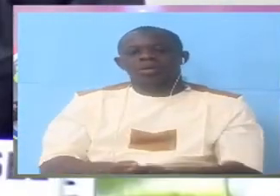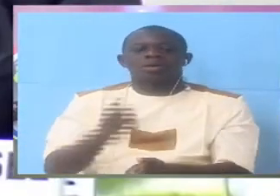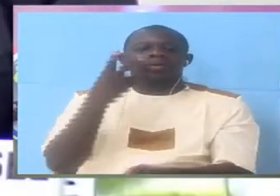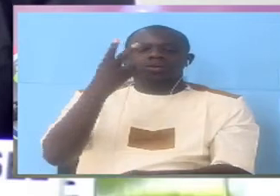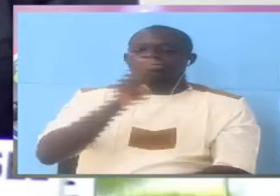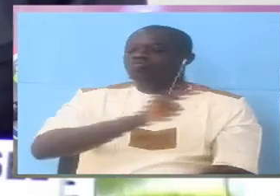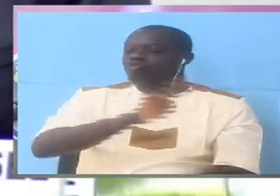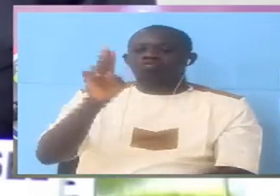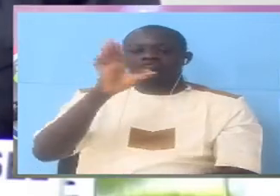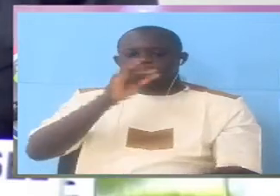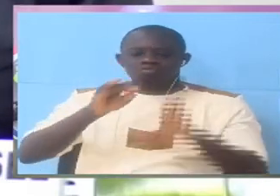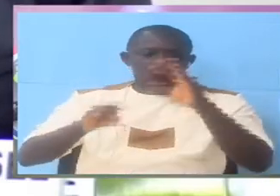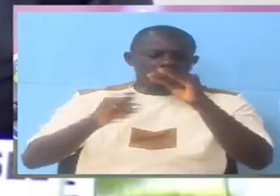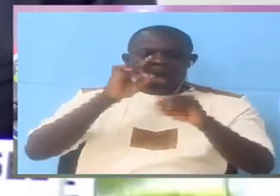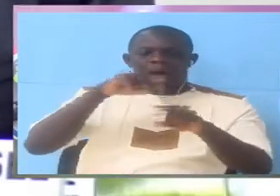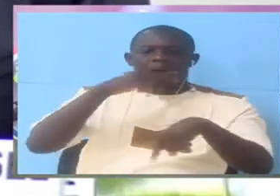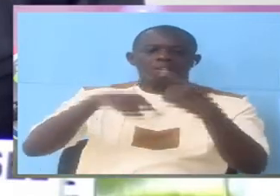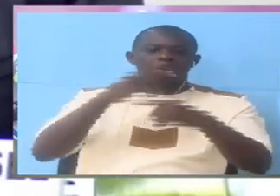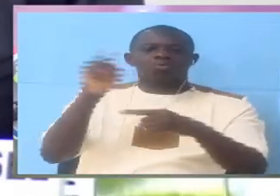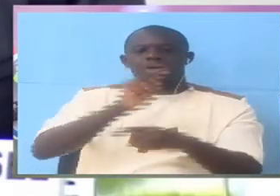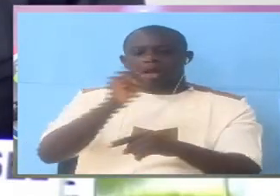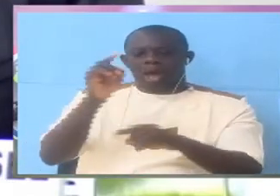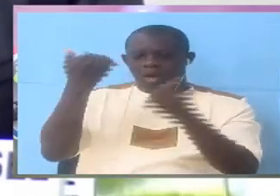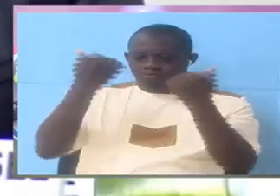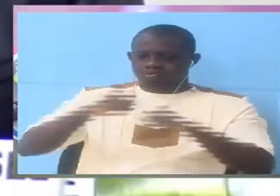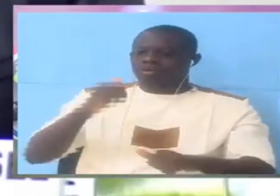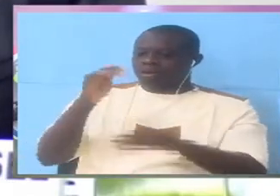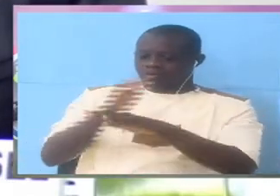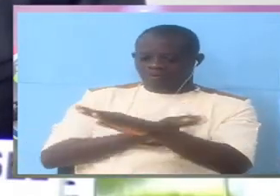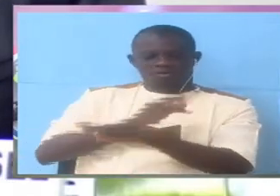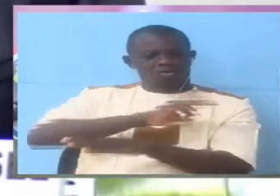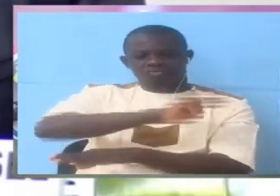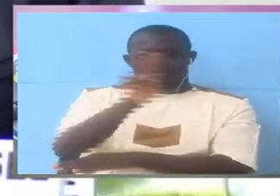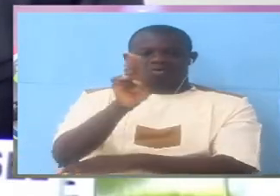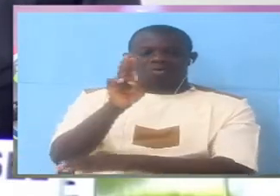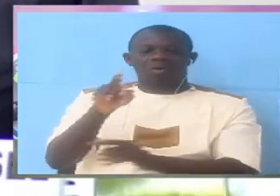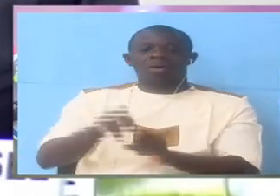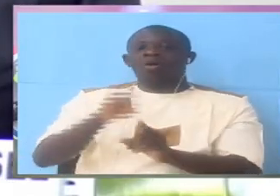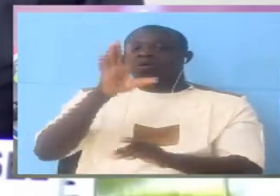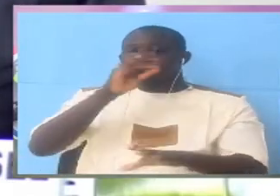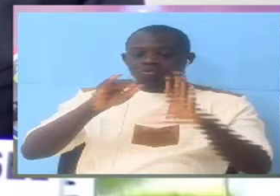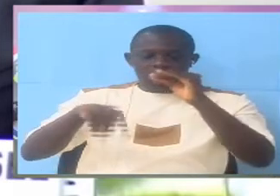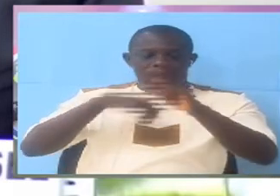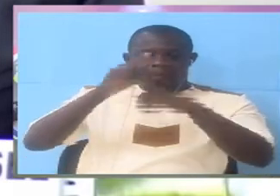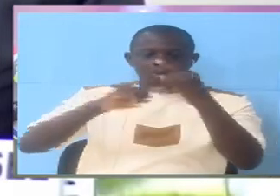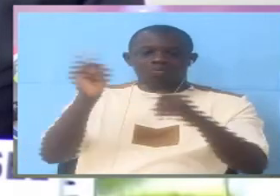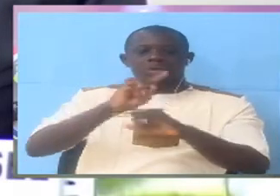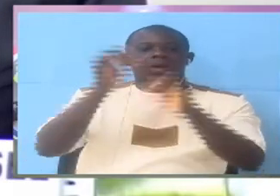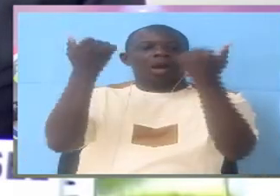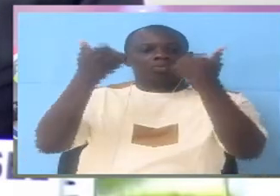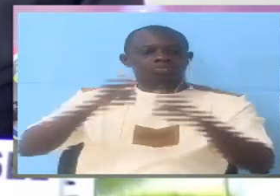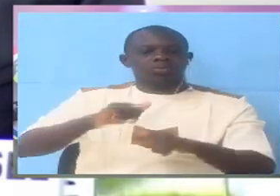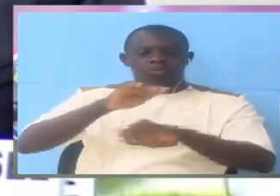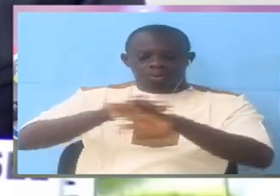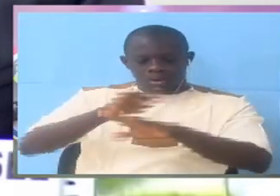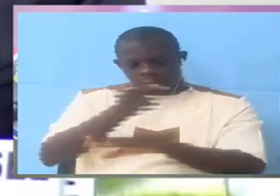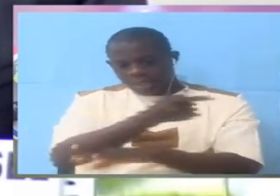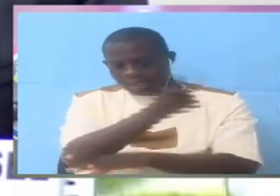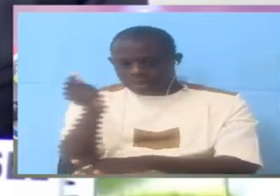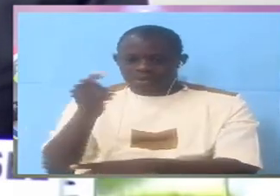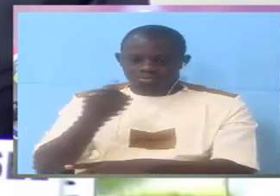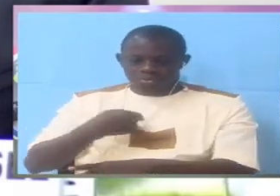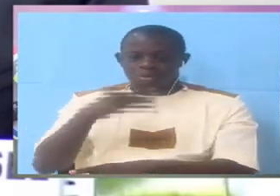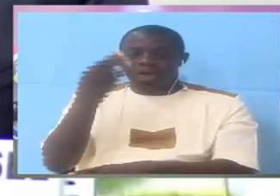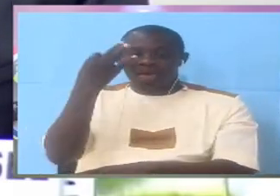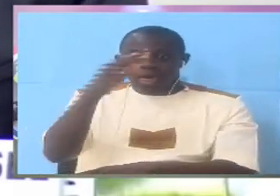these preliminaries. We are talking about what happened to these people once they were brought at